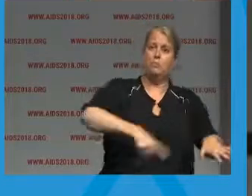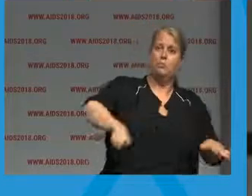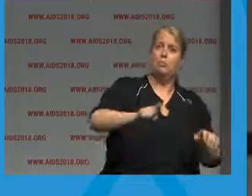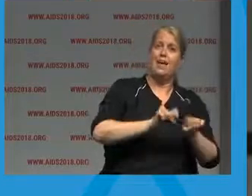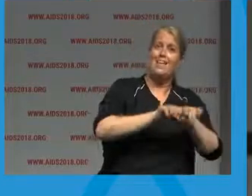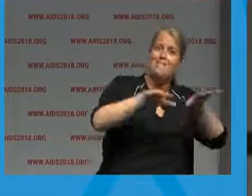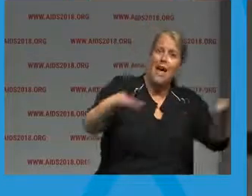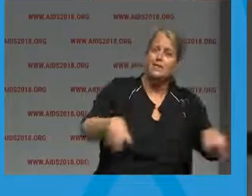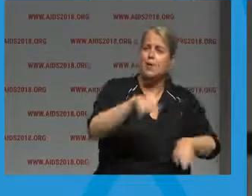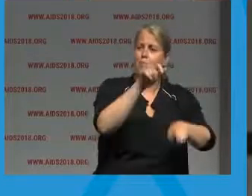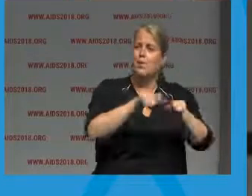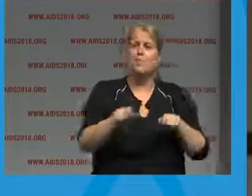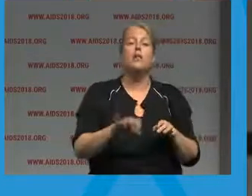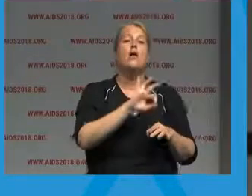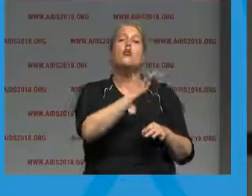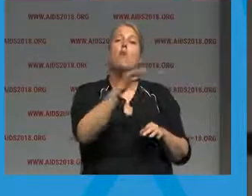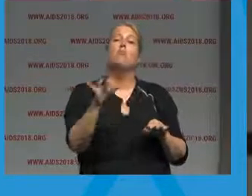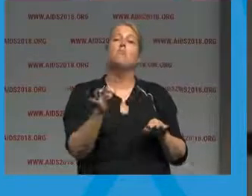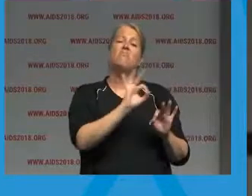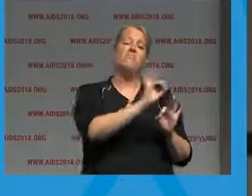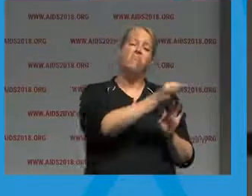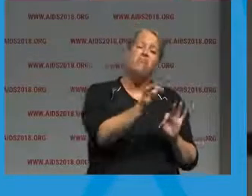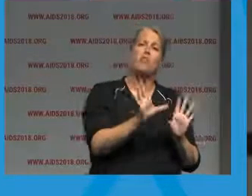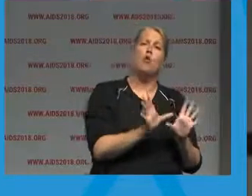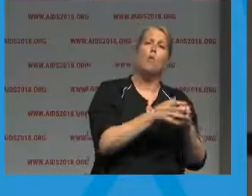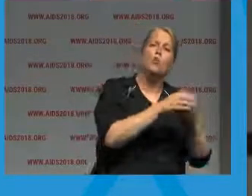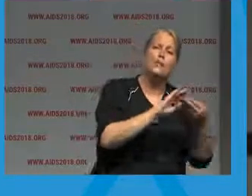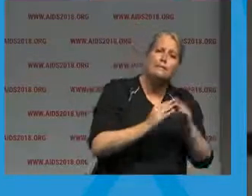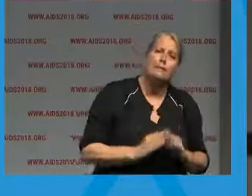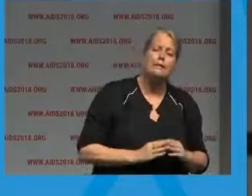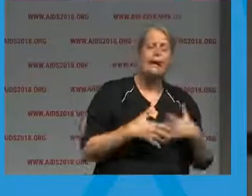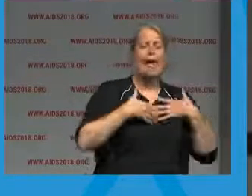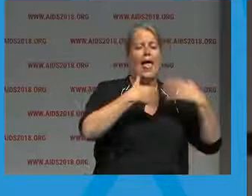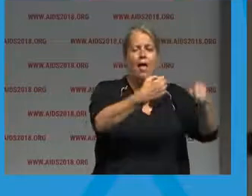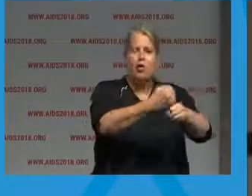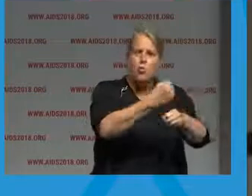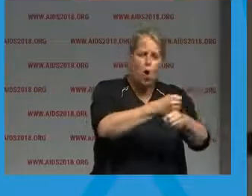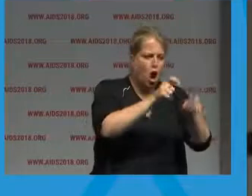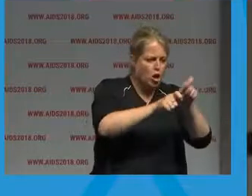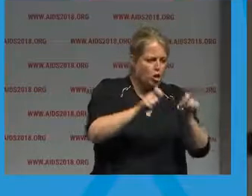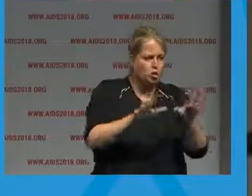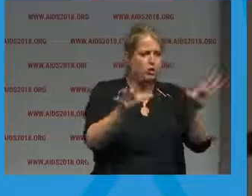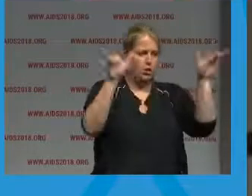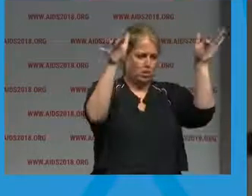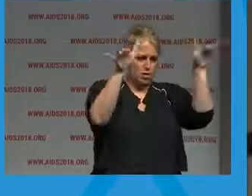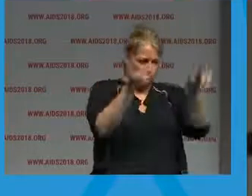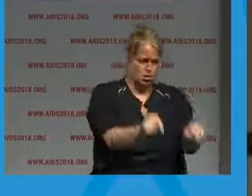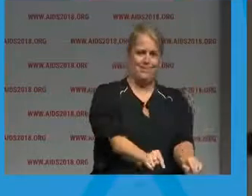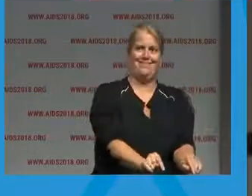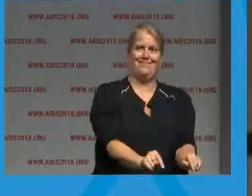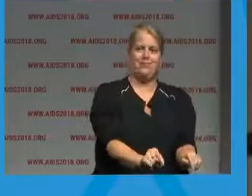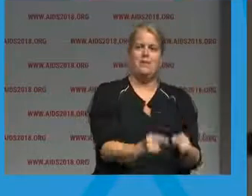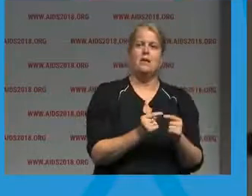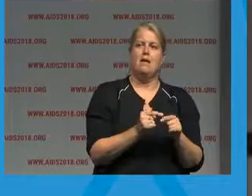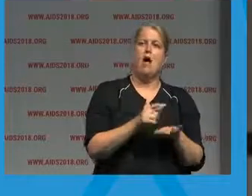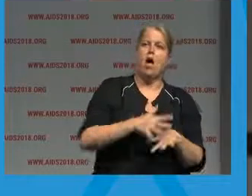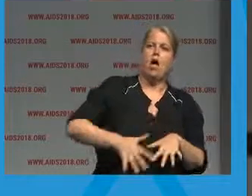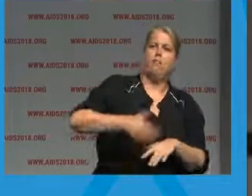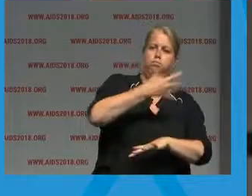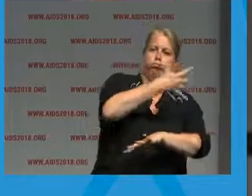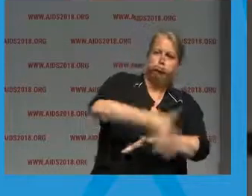affected, the marginalized communities, the health workers at the end of that service delivery, who are getting